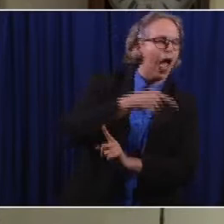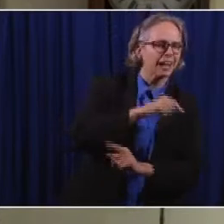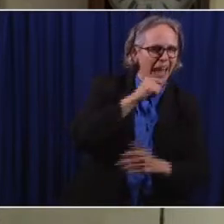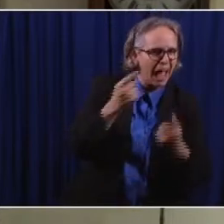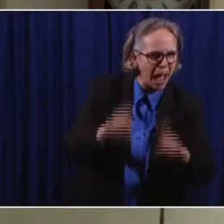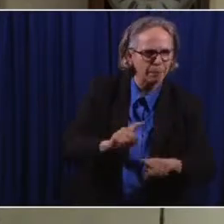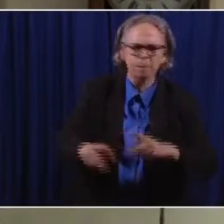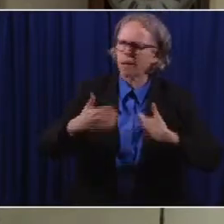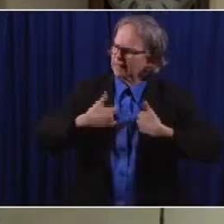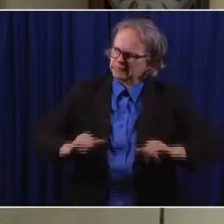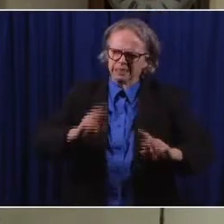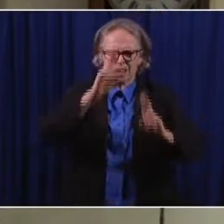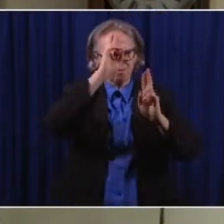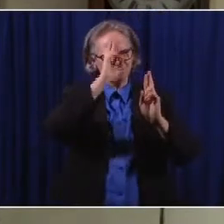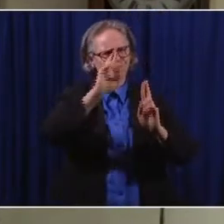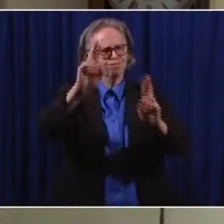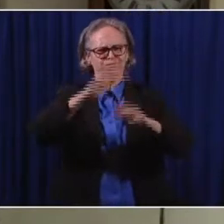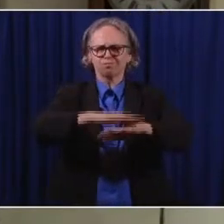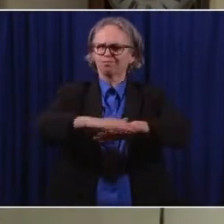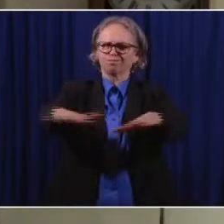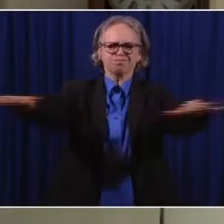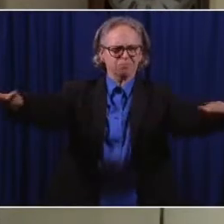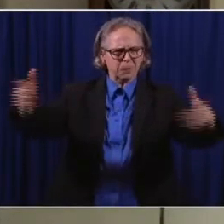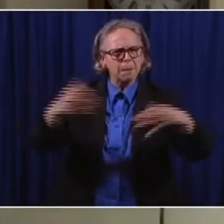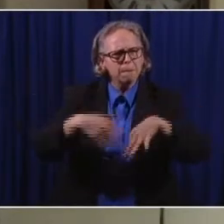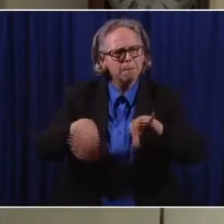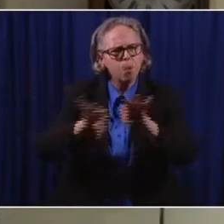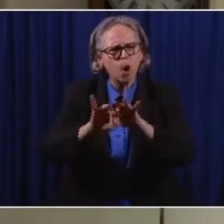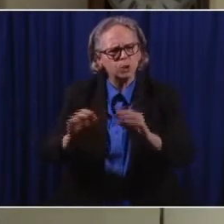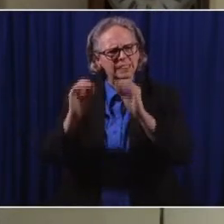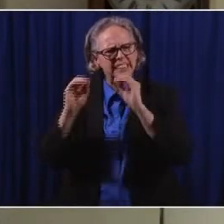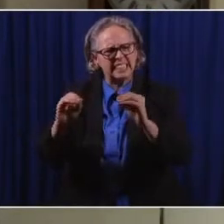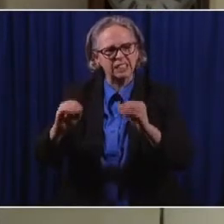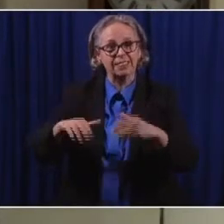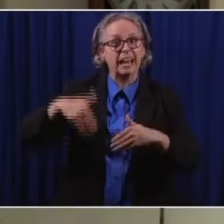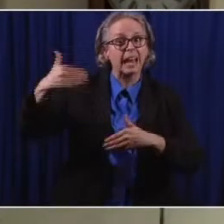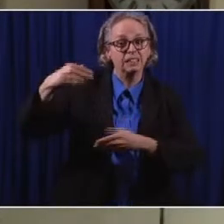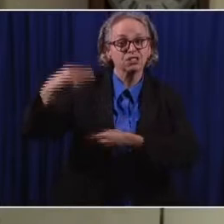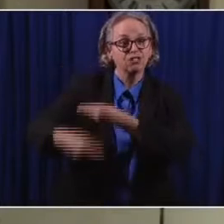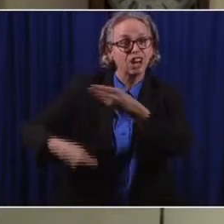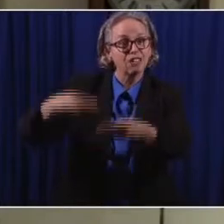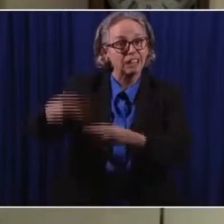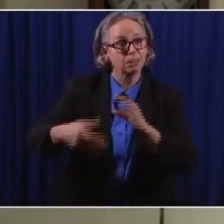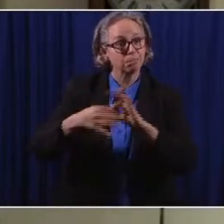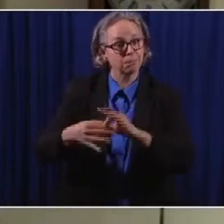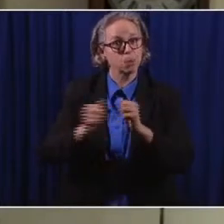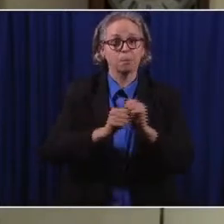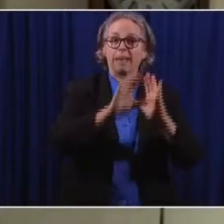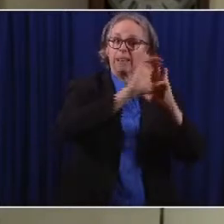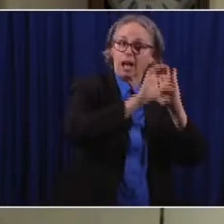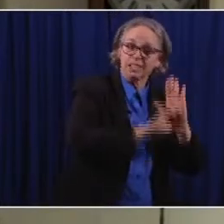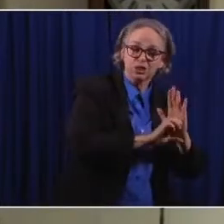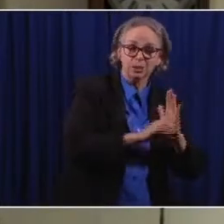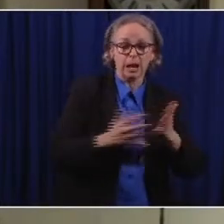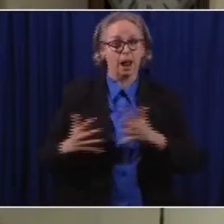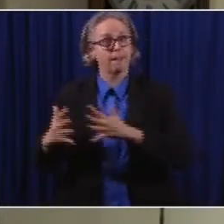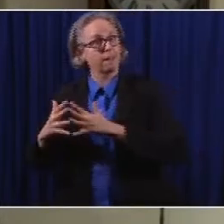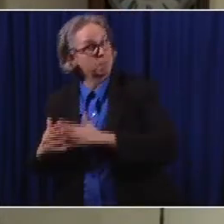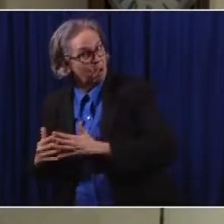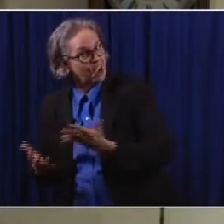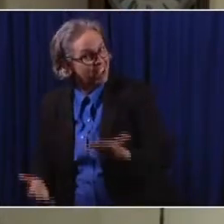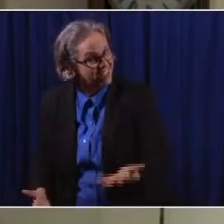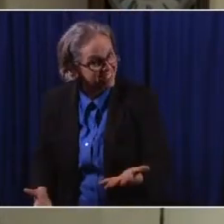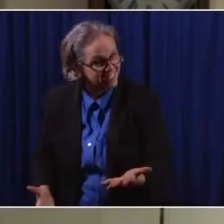because teaching the next generation about our Constitution, next generation about our country, is so very, very, very